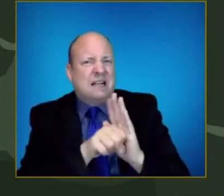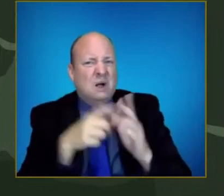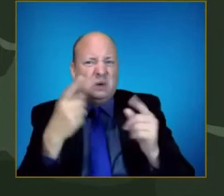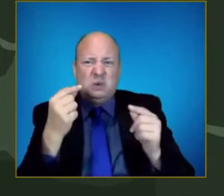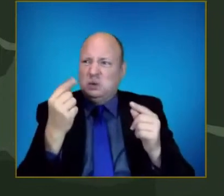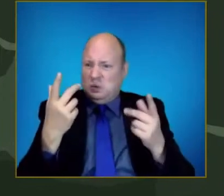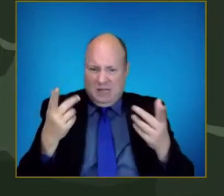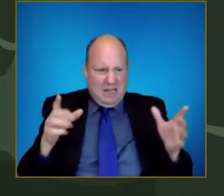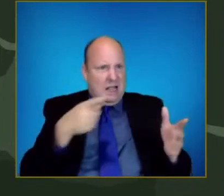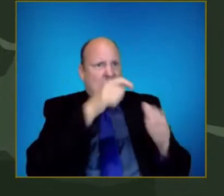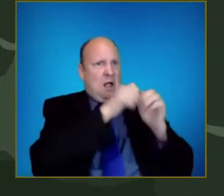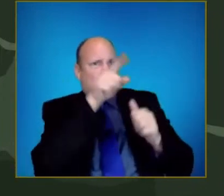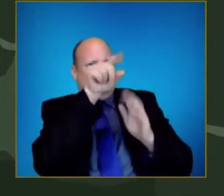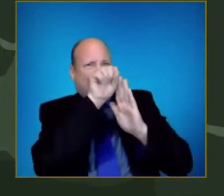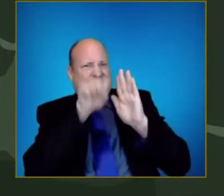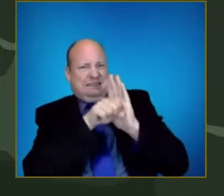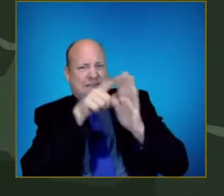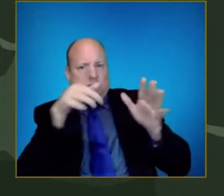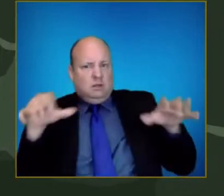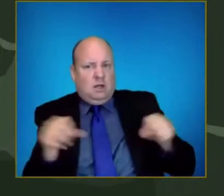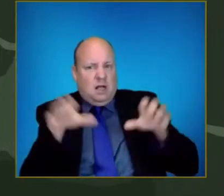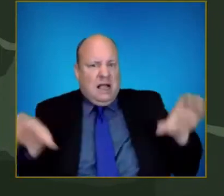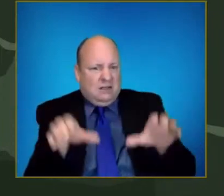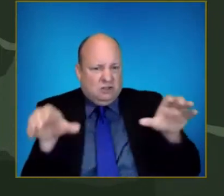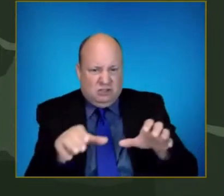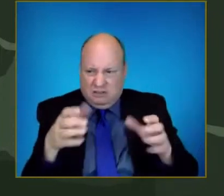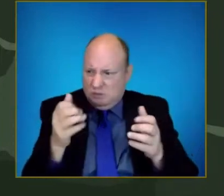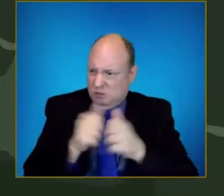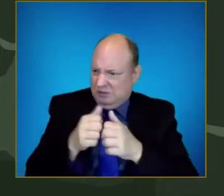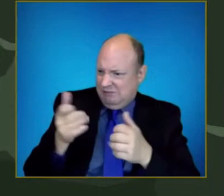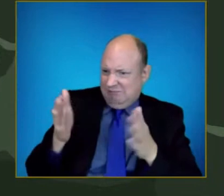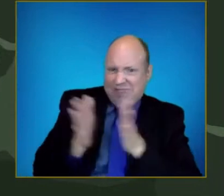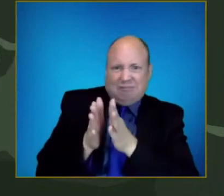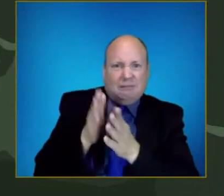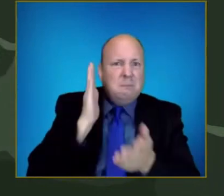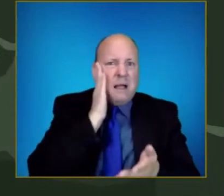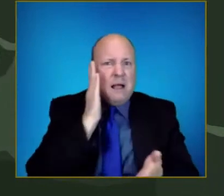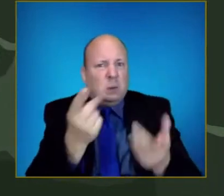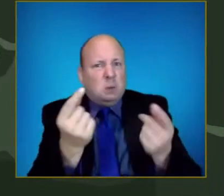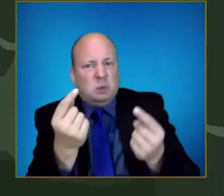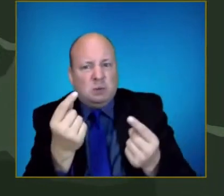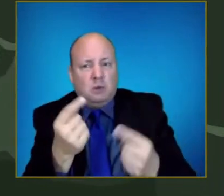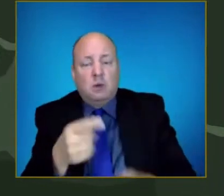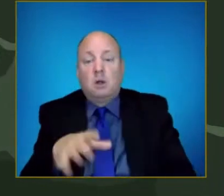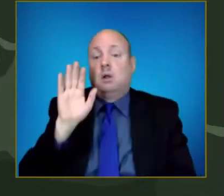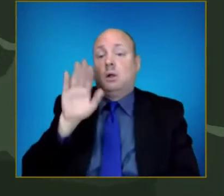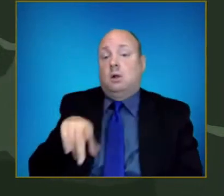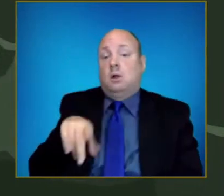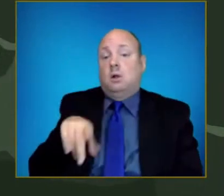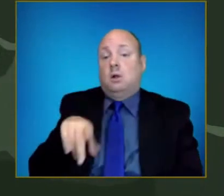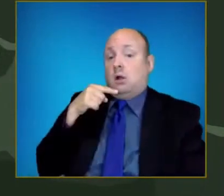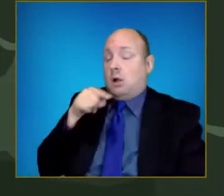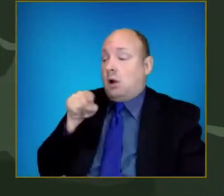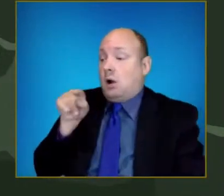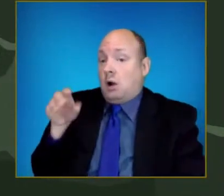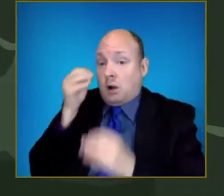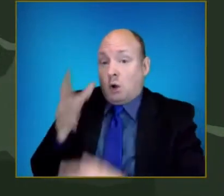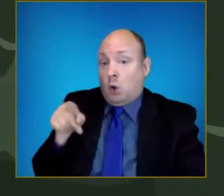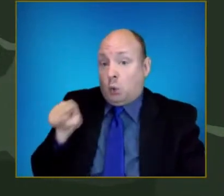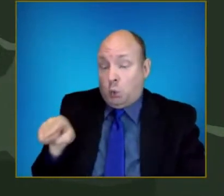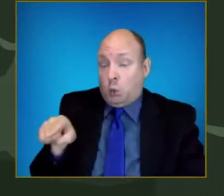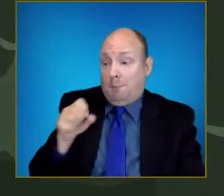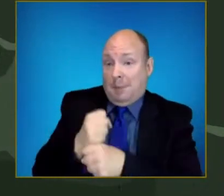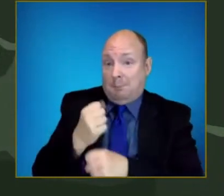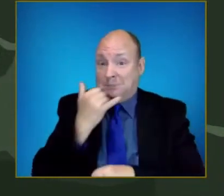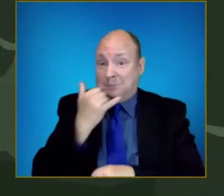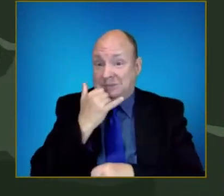going to have to ask, did you make a mistake, or did somebody make a mistake in allowing the Pendleton Roundup to go ahead as